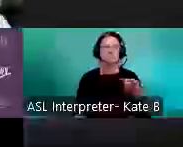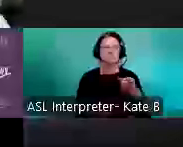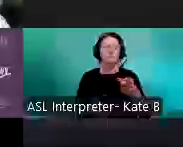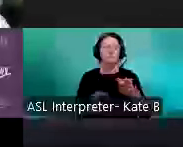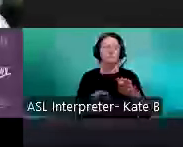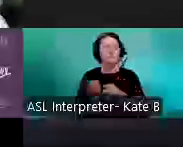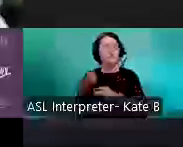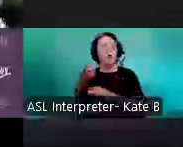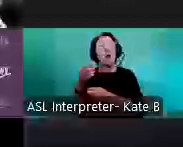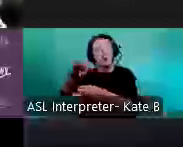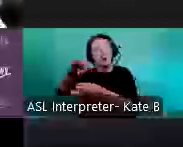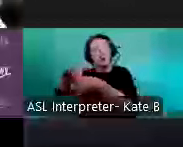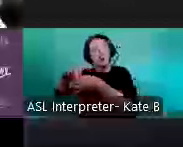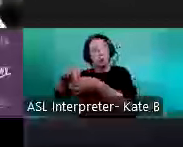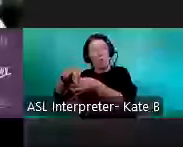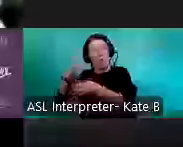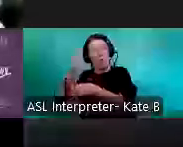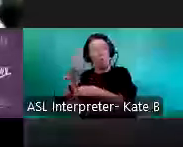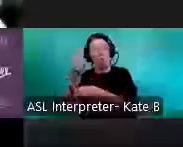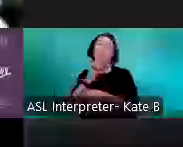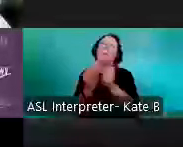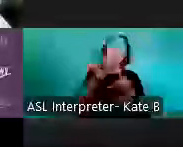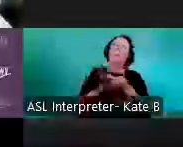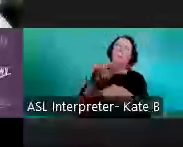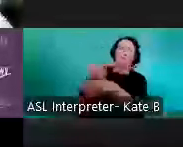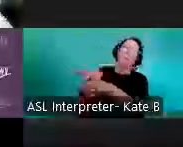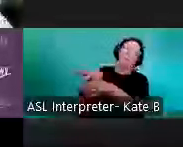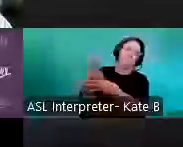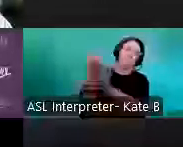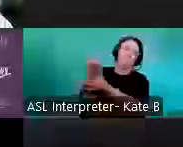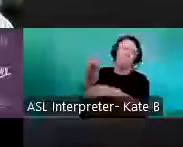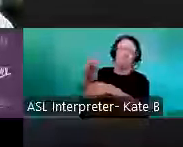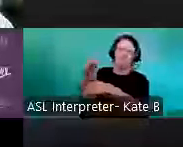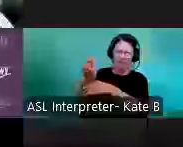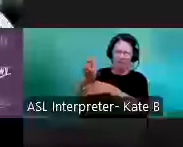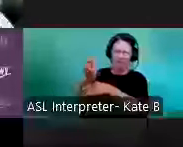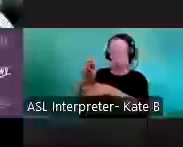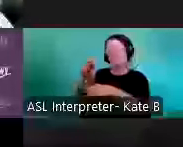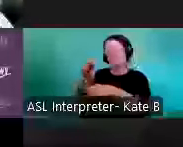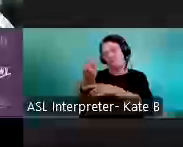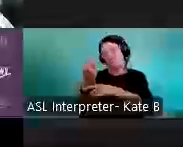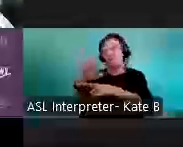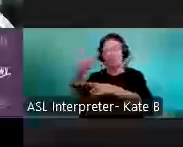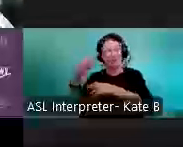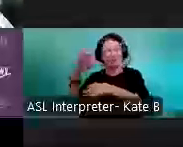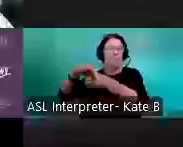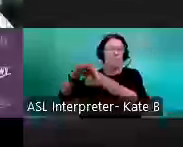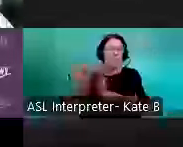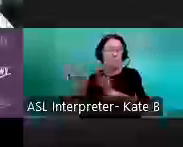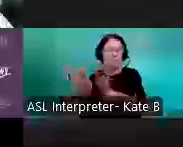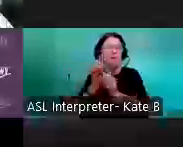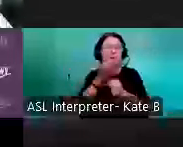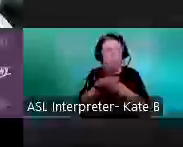but of course we have to start with you need to vote. And particularly, I want to make the point that voting in